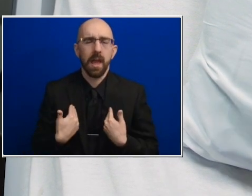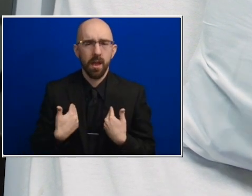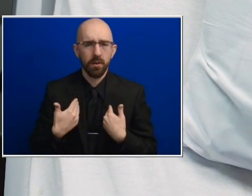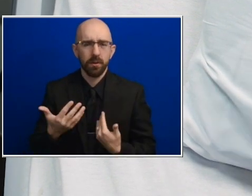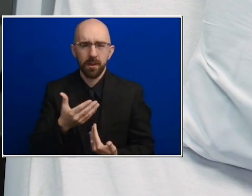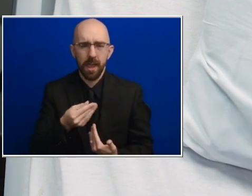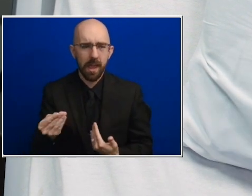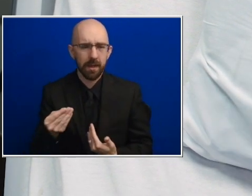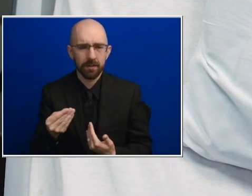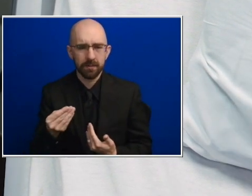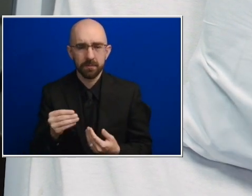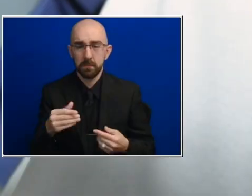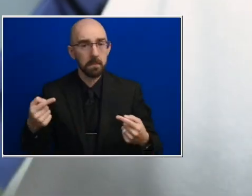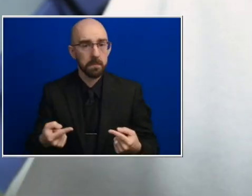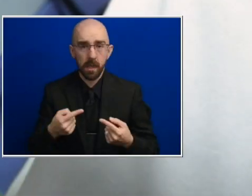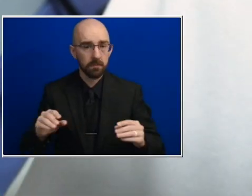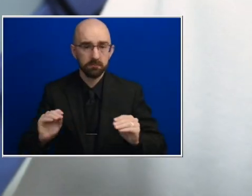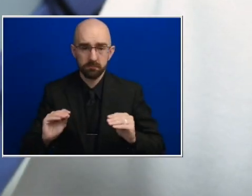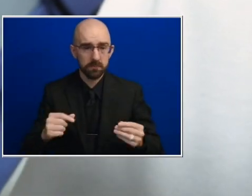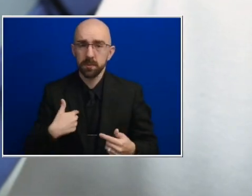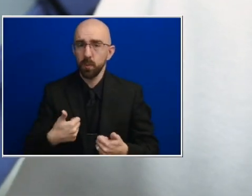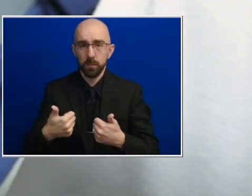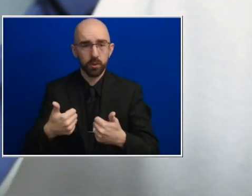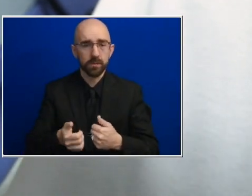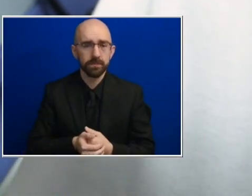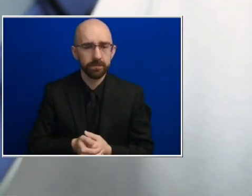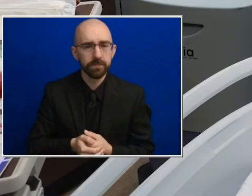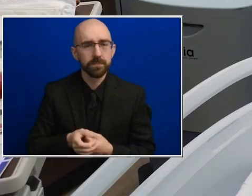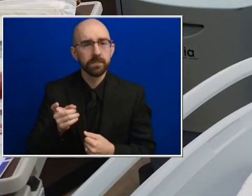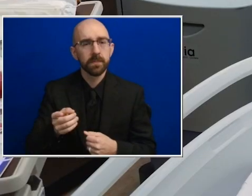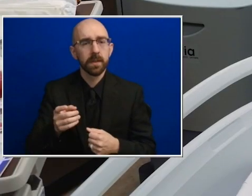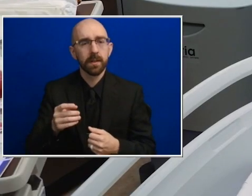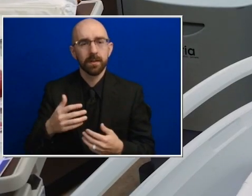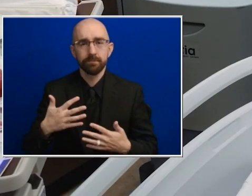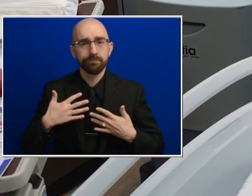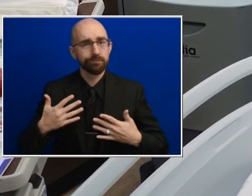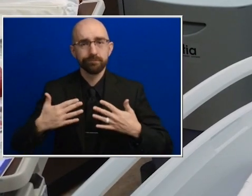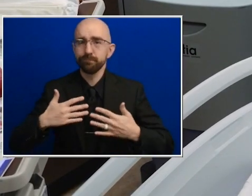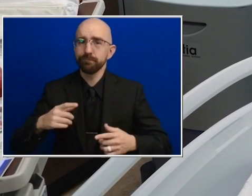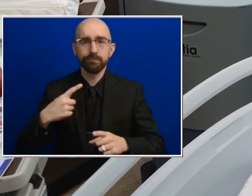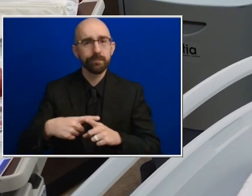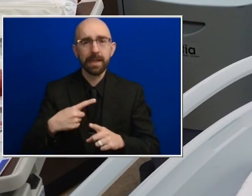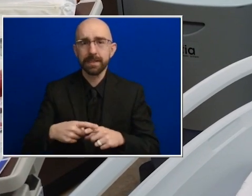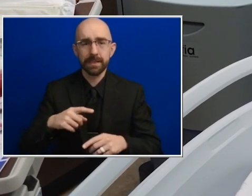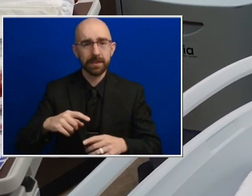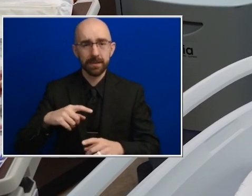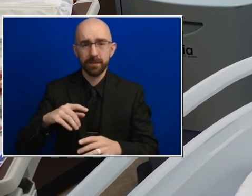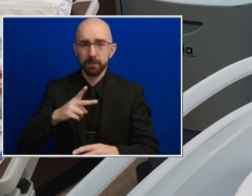no pain, so I'm good. With her effervescent personality and infectious positivity,